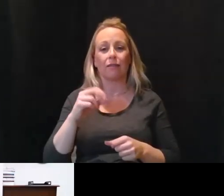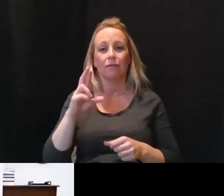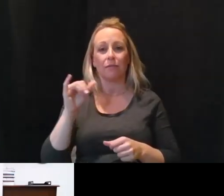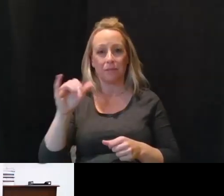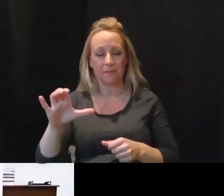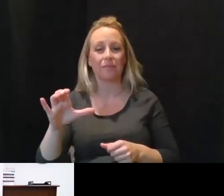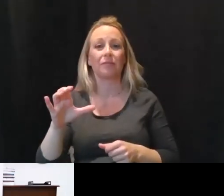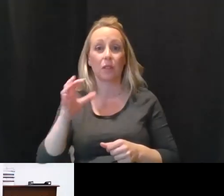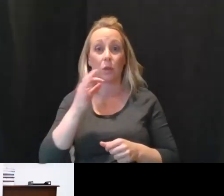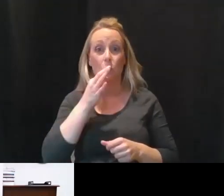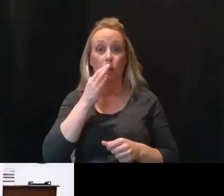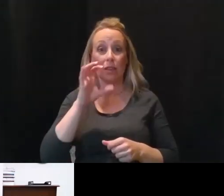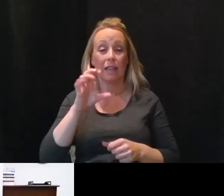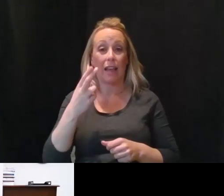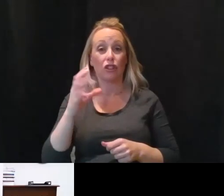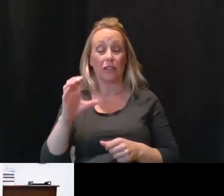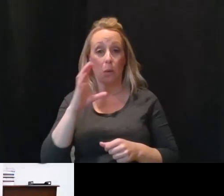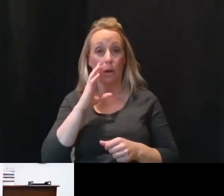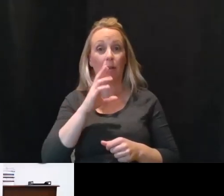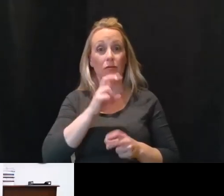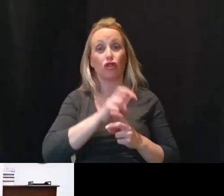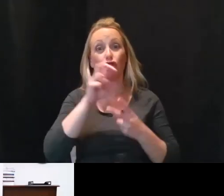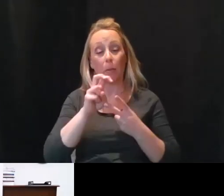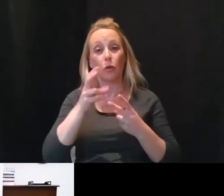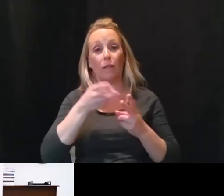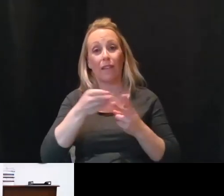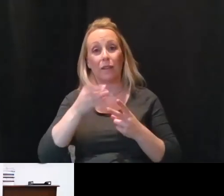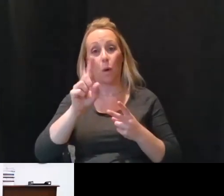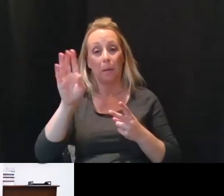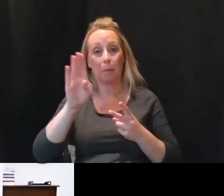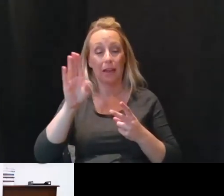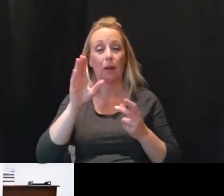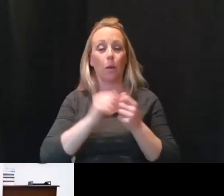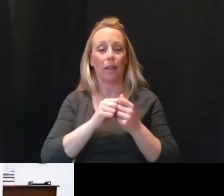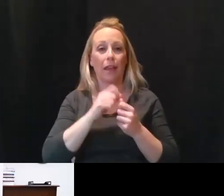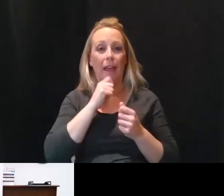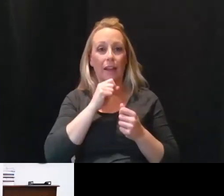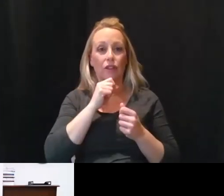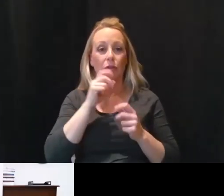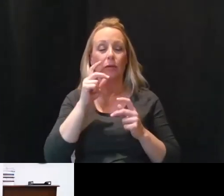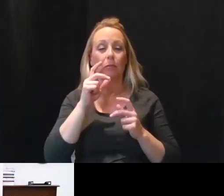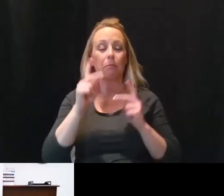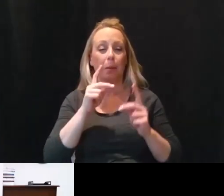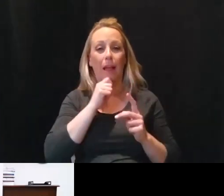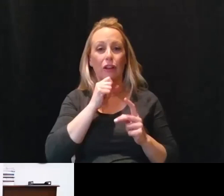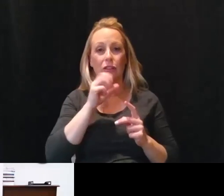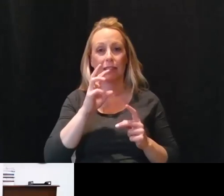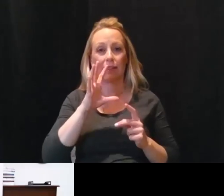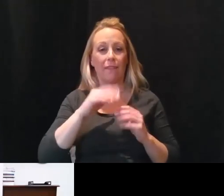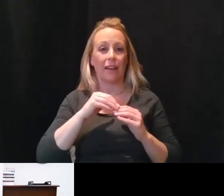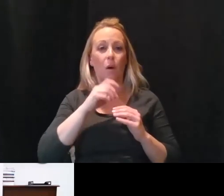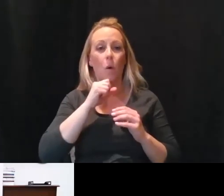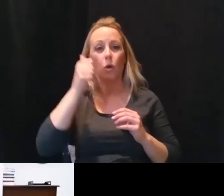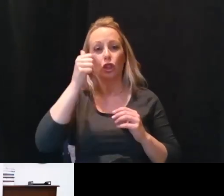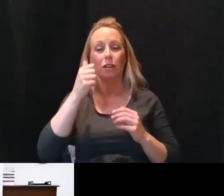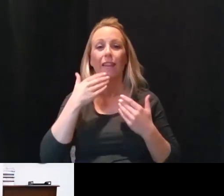will be able to move to Phase B, which includes residents 65 and older and those in frontline essential jobs. Thanks for